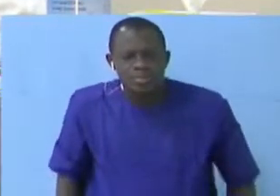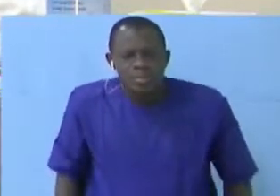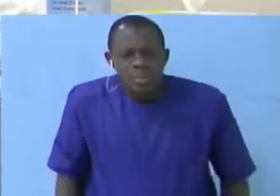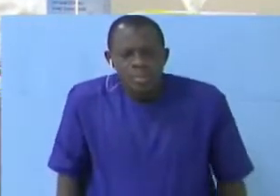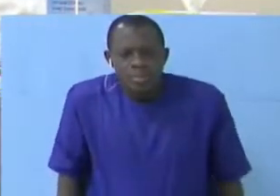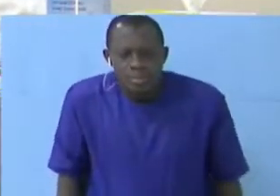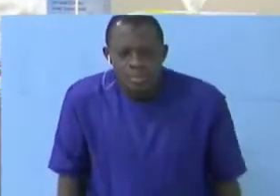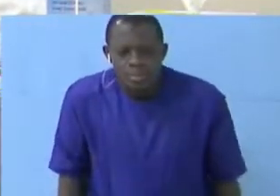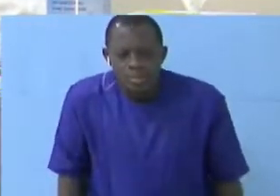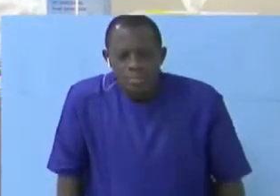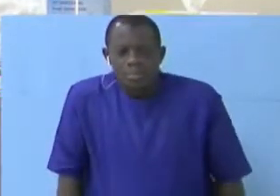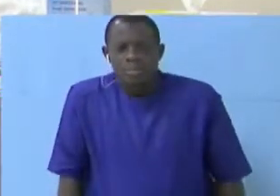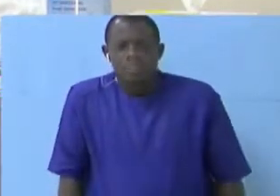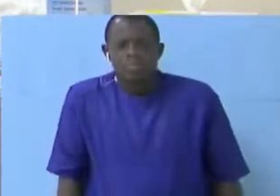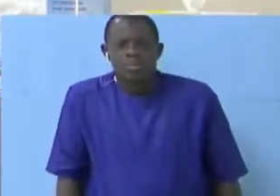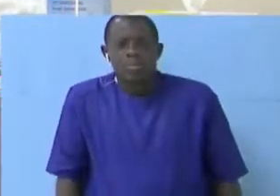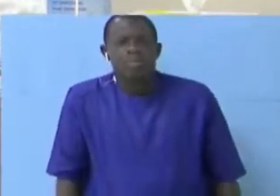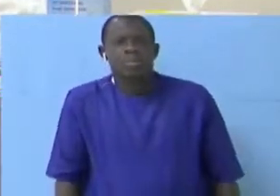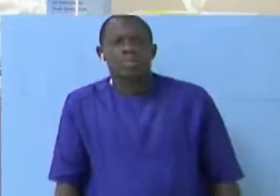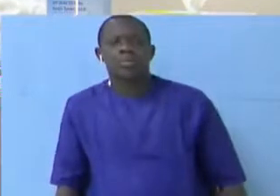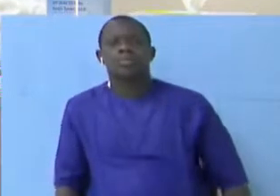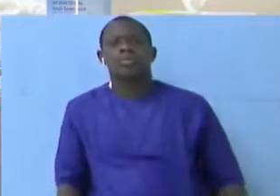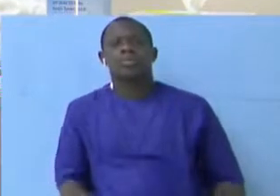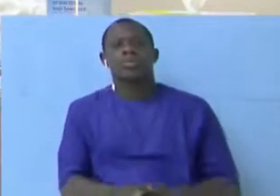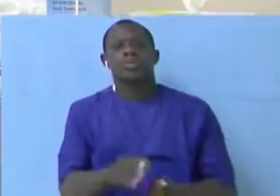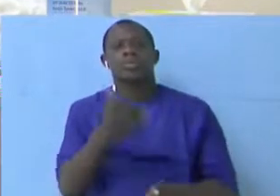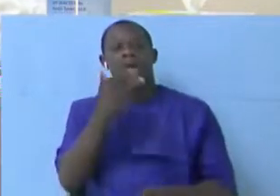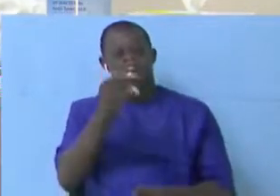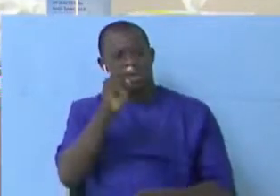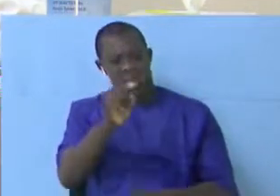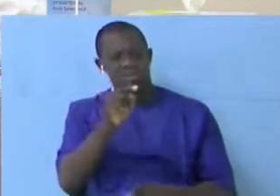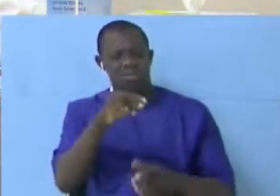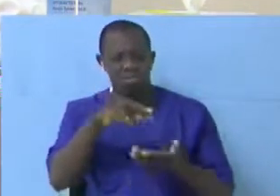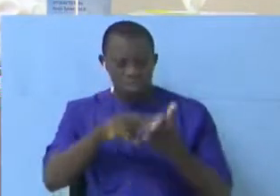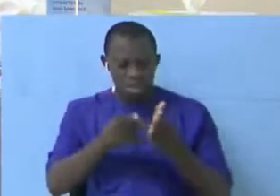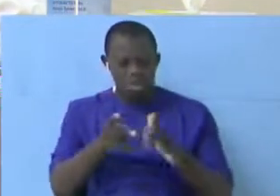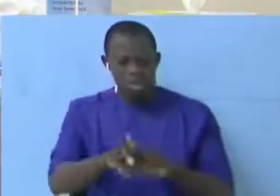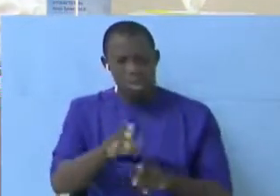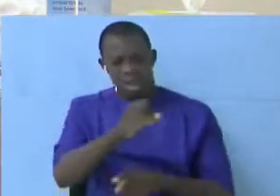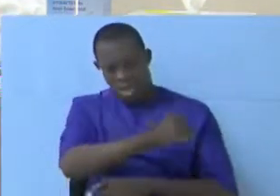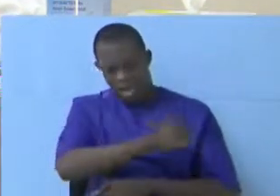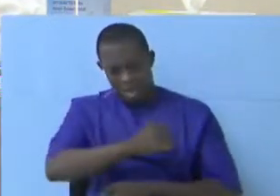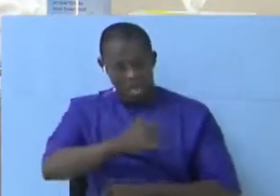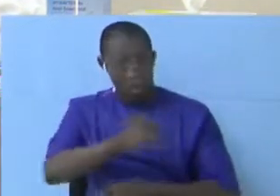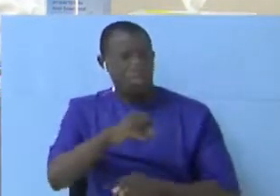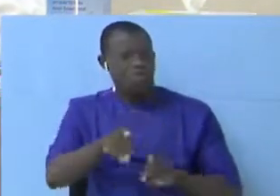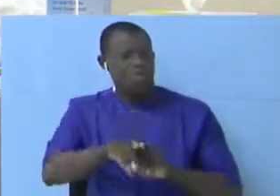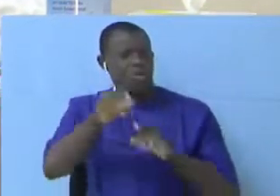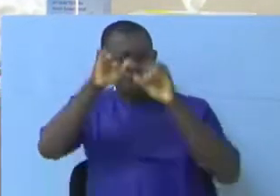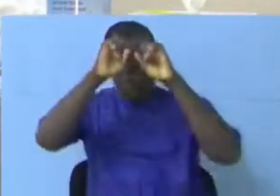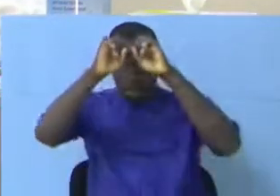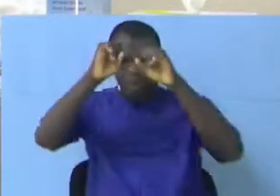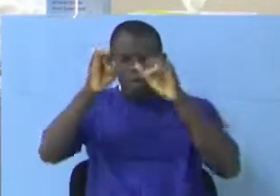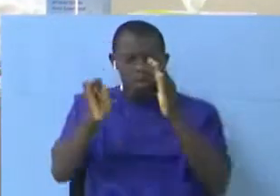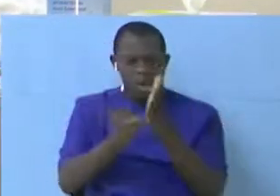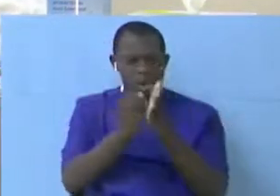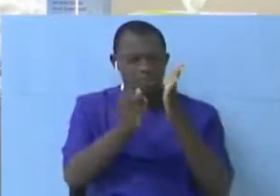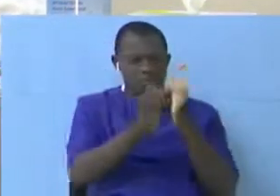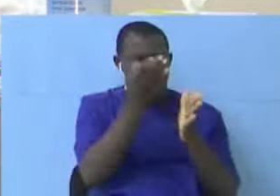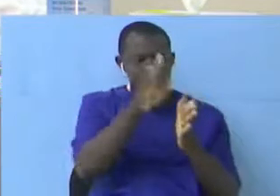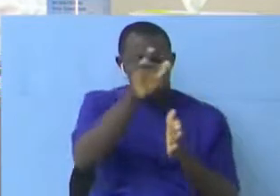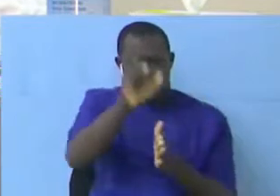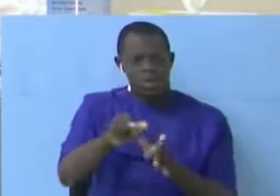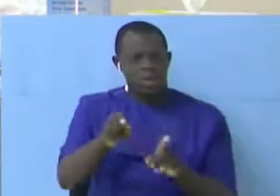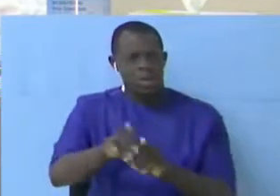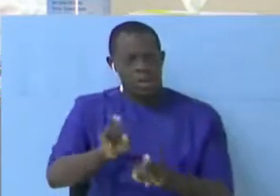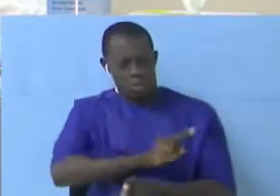crime? Is that a reason for the government to investigate anybody? We all have business interests somewhere. Not